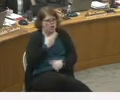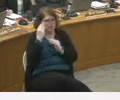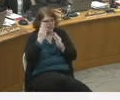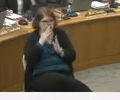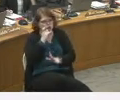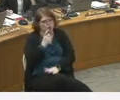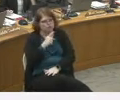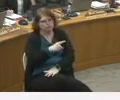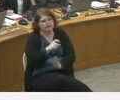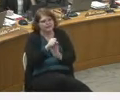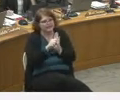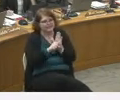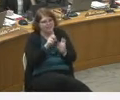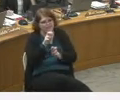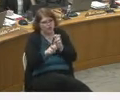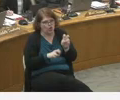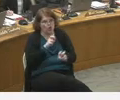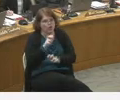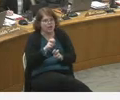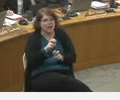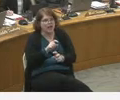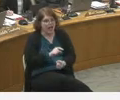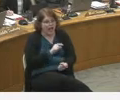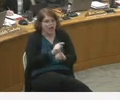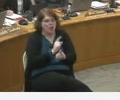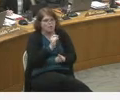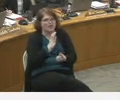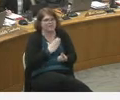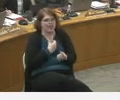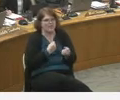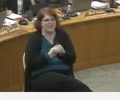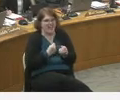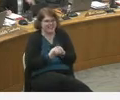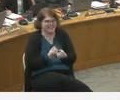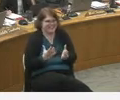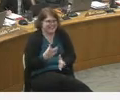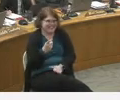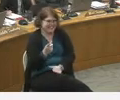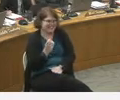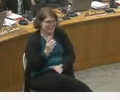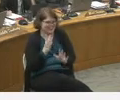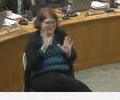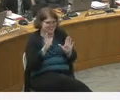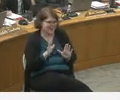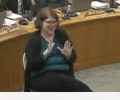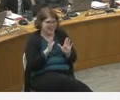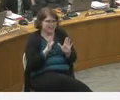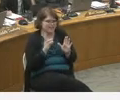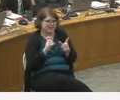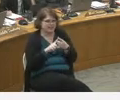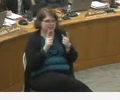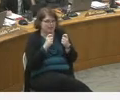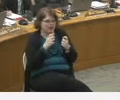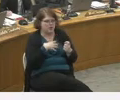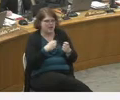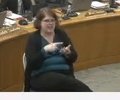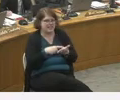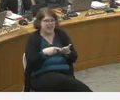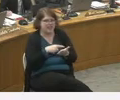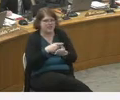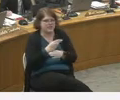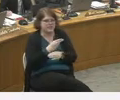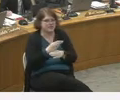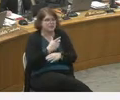was out at the state fair and came across one of our fans it was a great picture a way to celebrate white king use we do a large